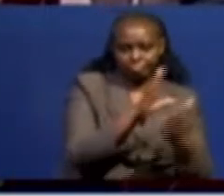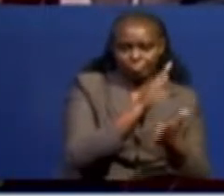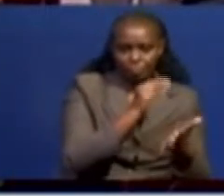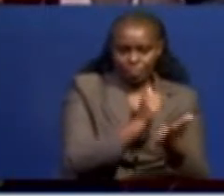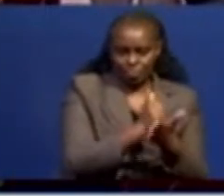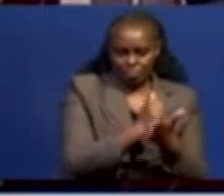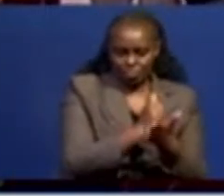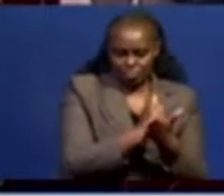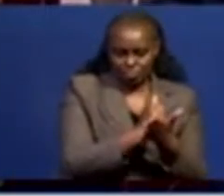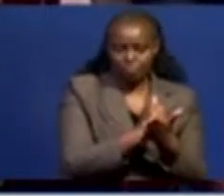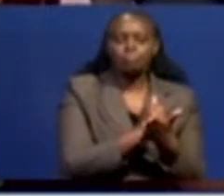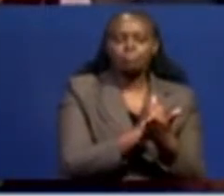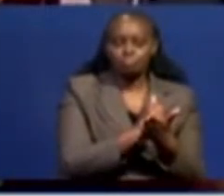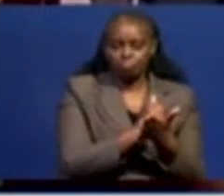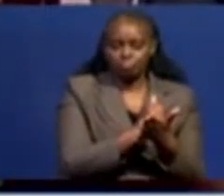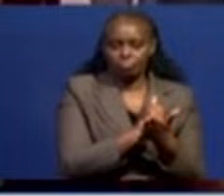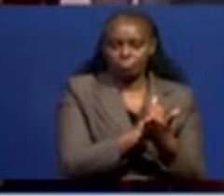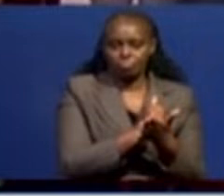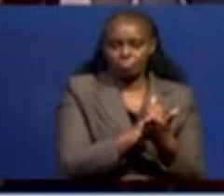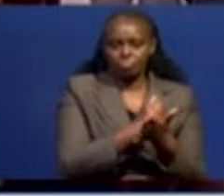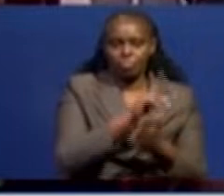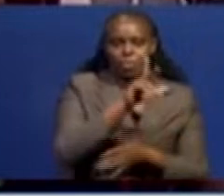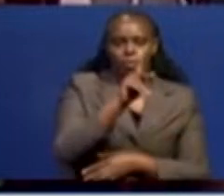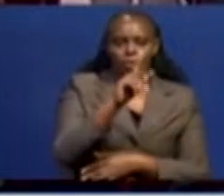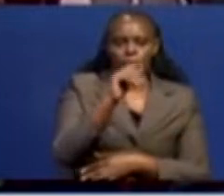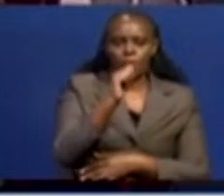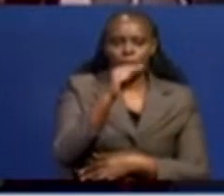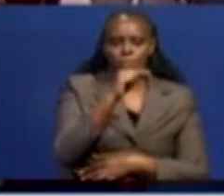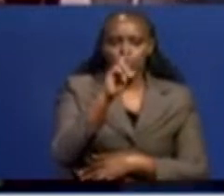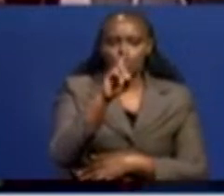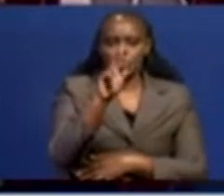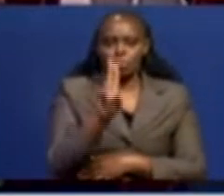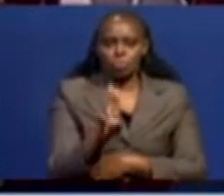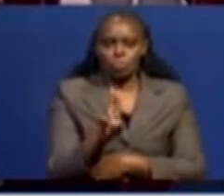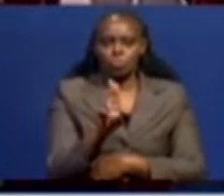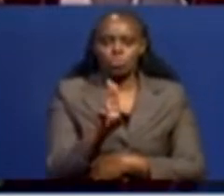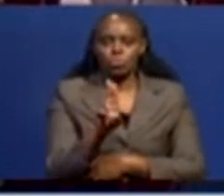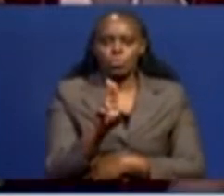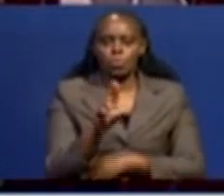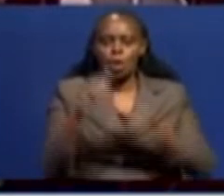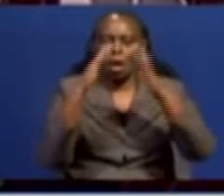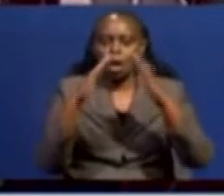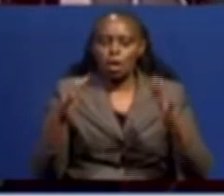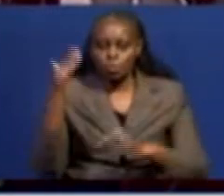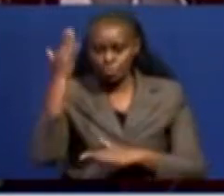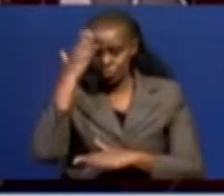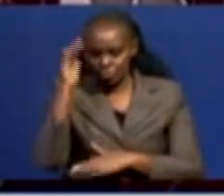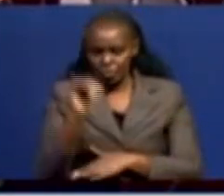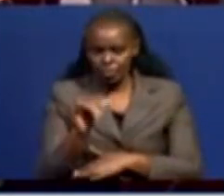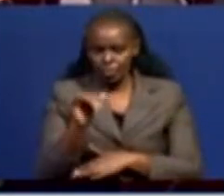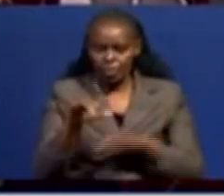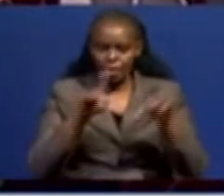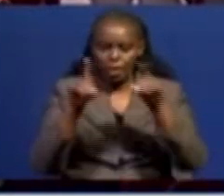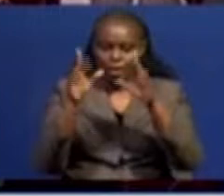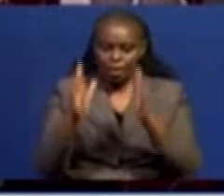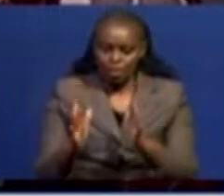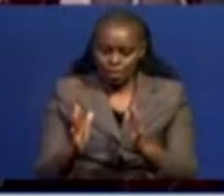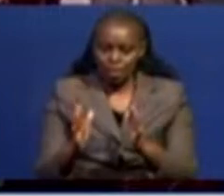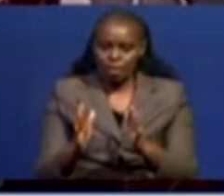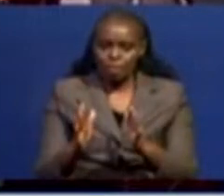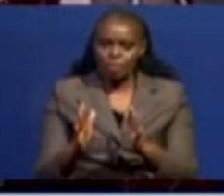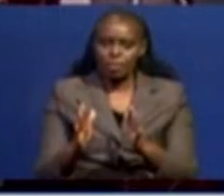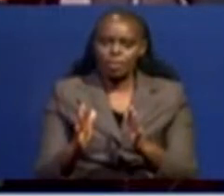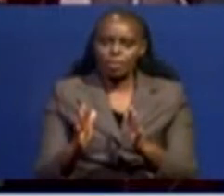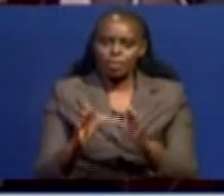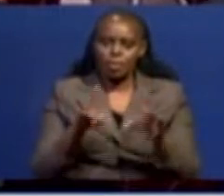transferred from the office and taken to Kaguru. I would want this house to note that the director